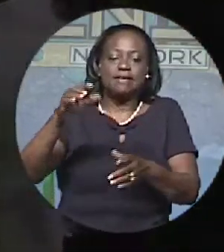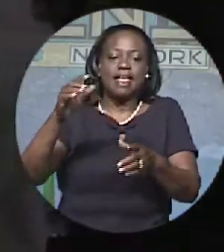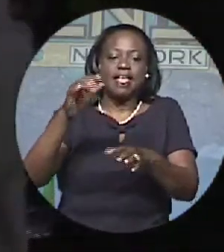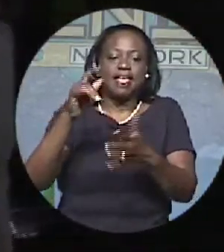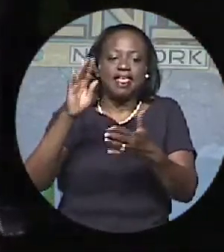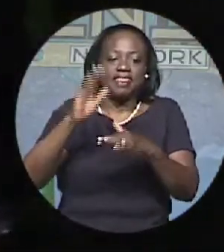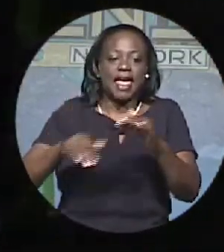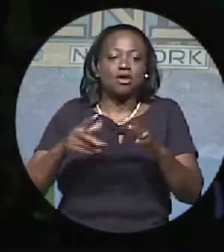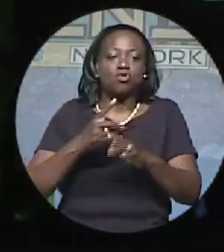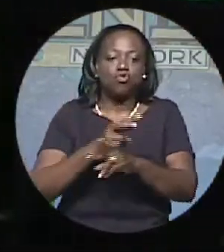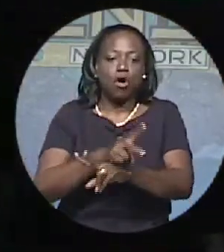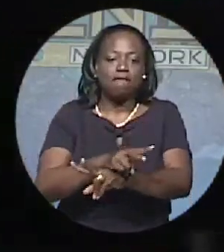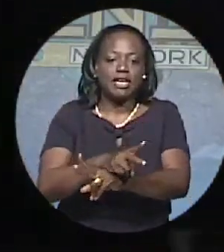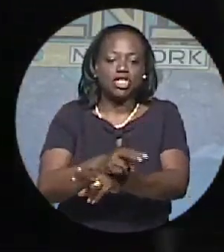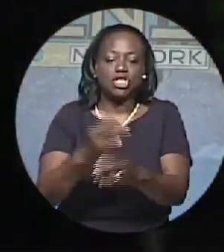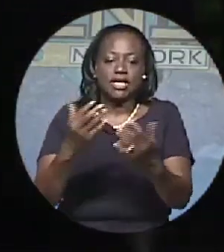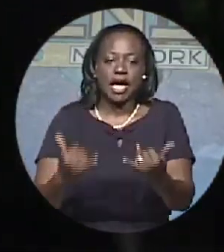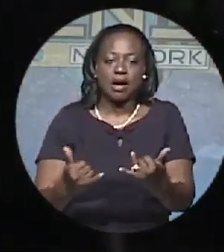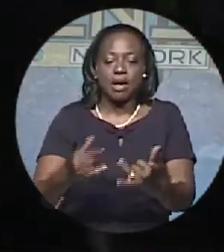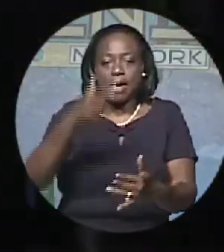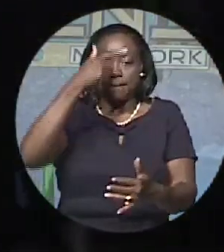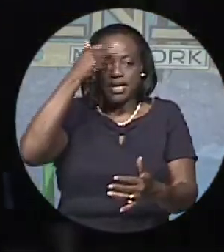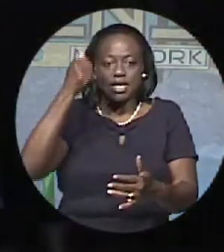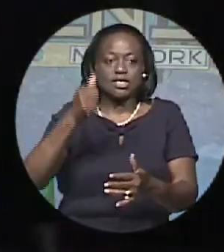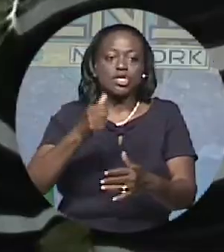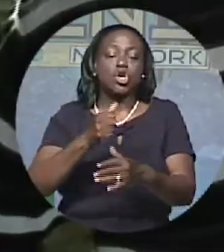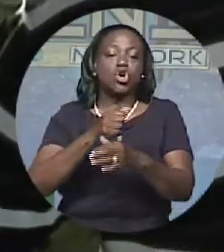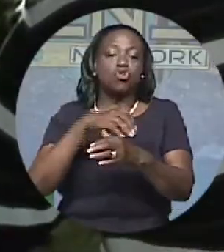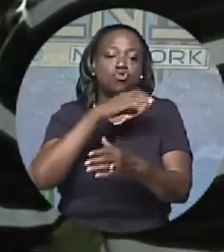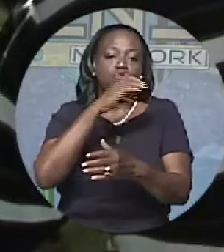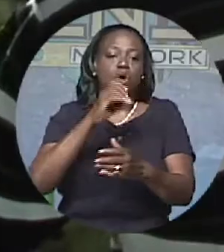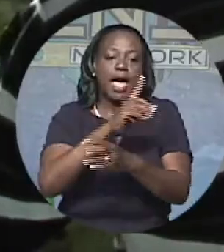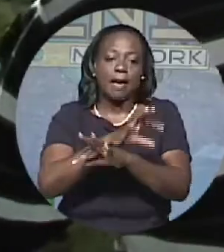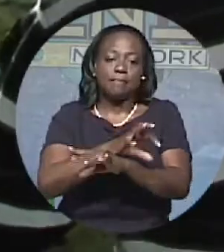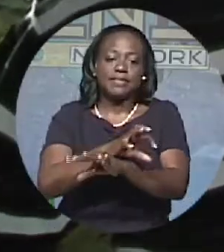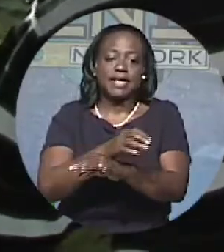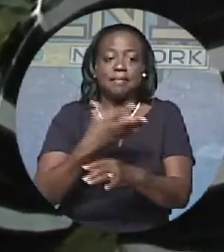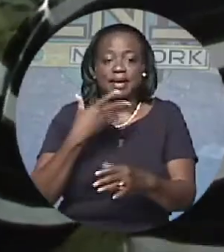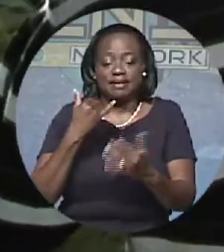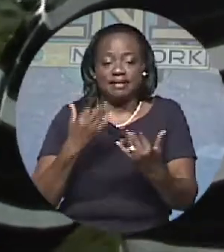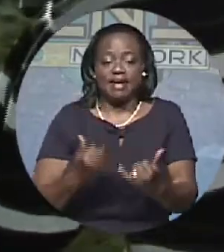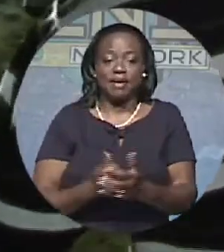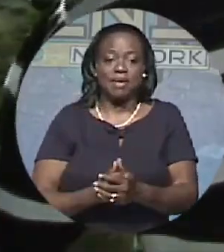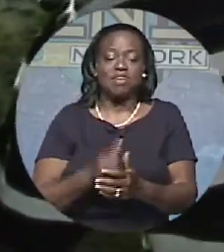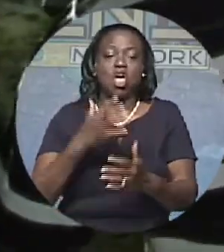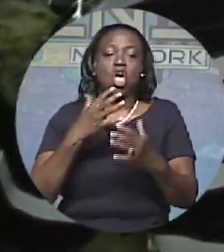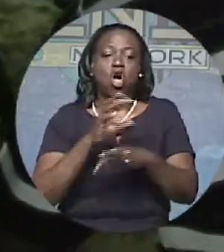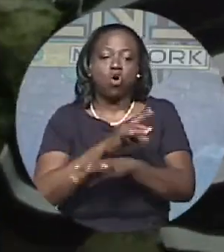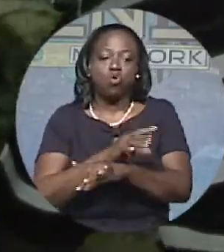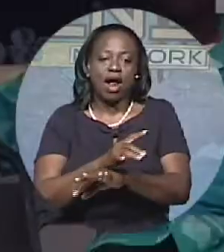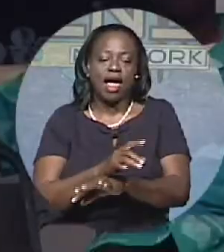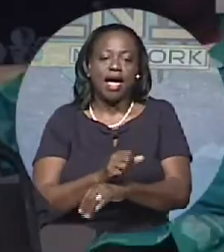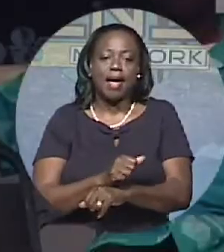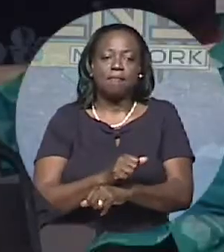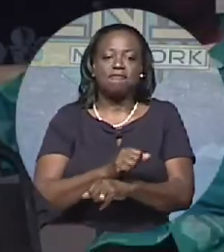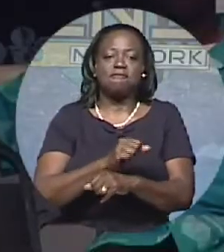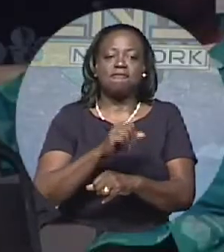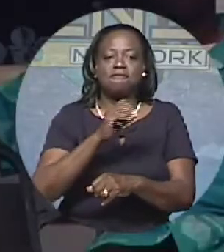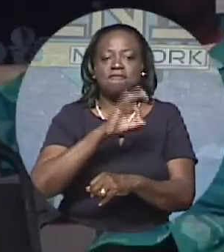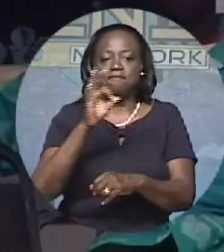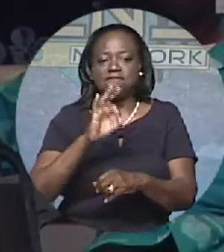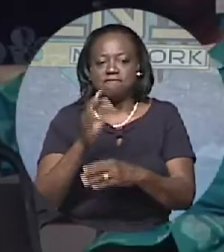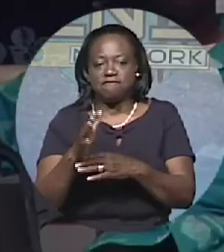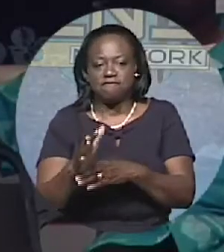now, because crabs have become a delicacy. We have crab this, we have crab kung fu de gee, we have